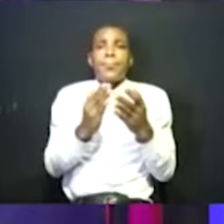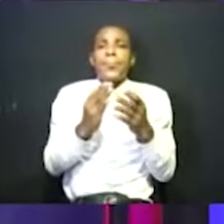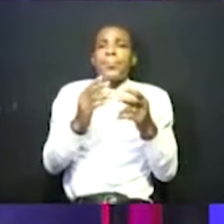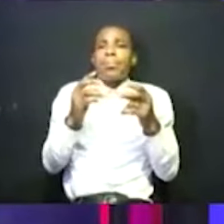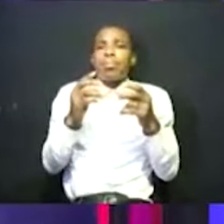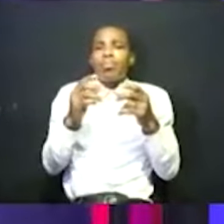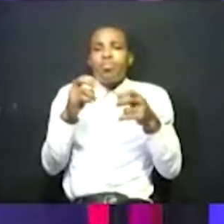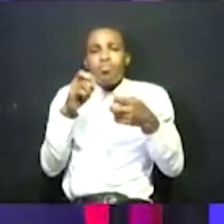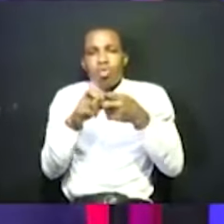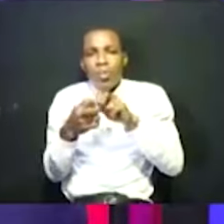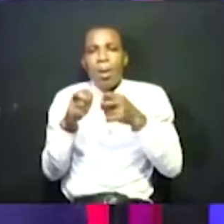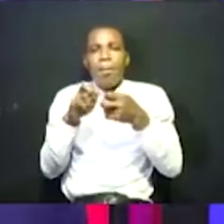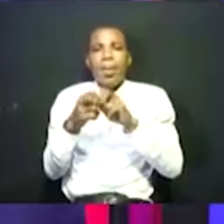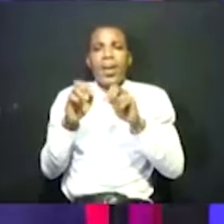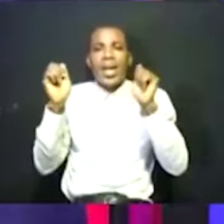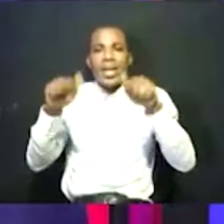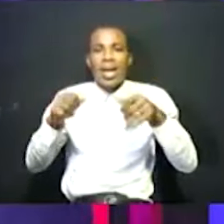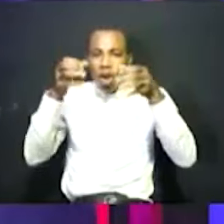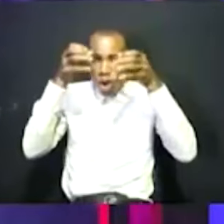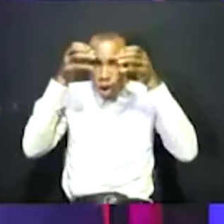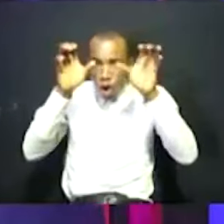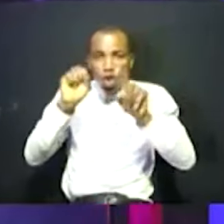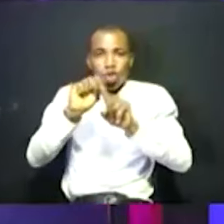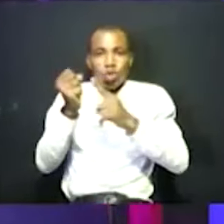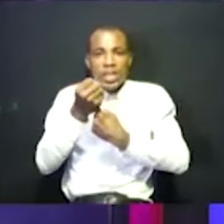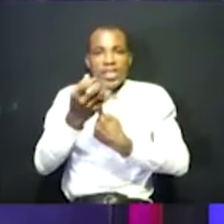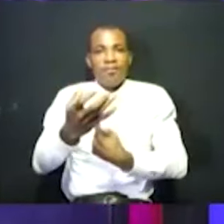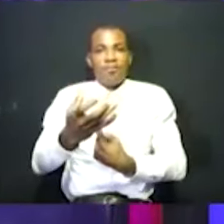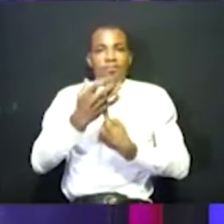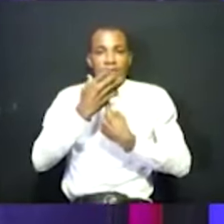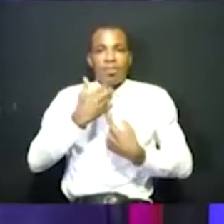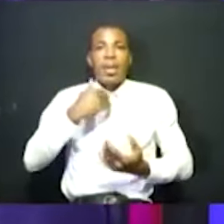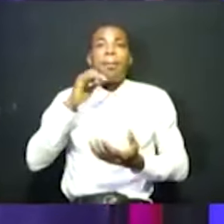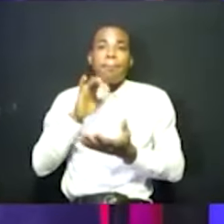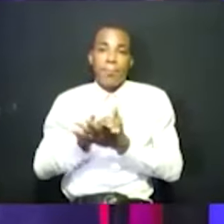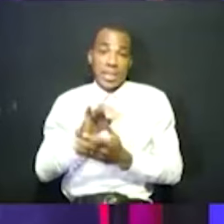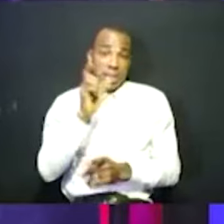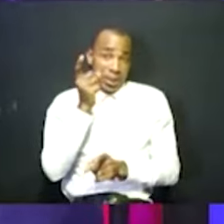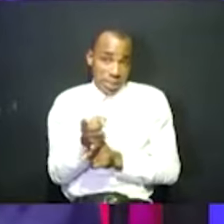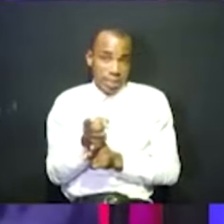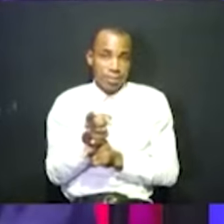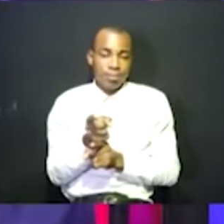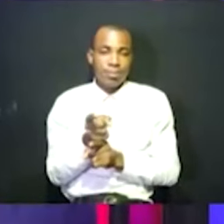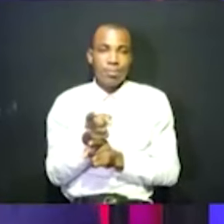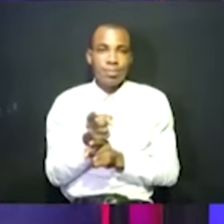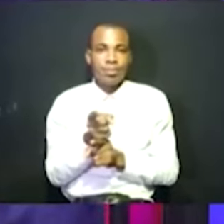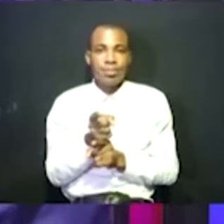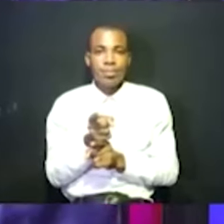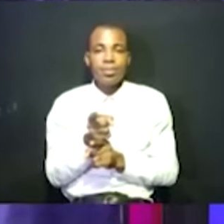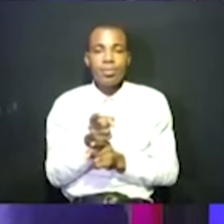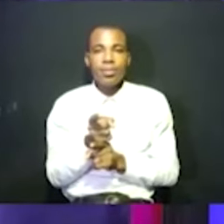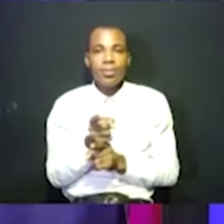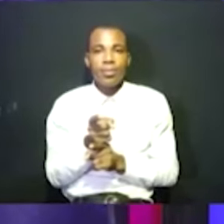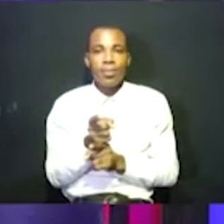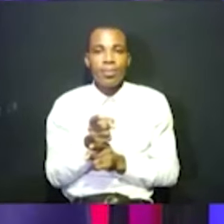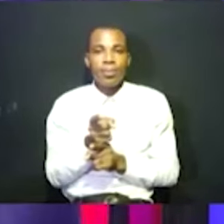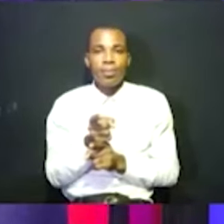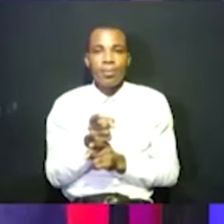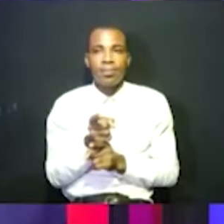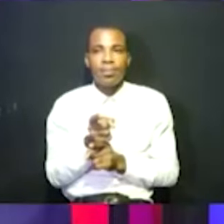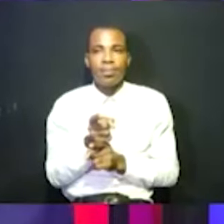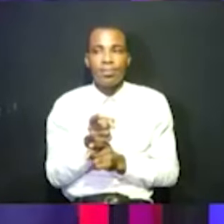to impose marriage on her. Obeso chere se eno ma bi atwa ne ho ahia no betumi amane mfefo ahye no se onko